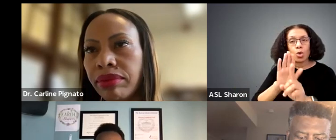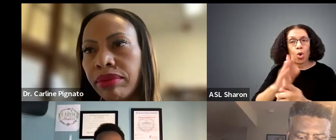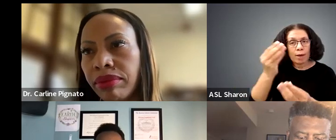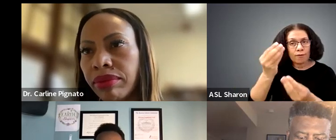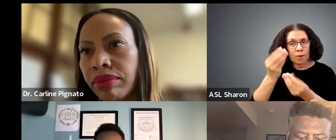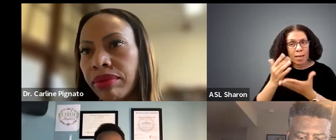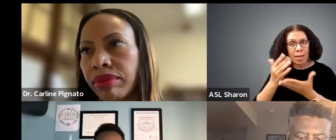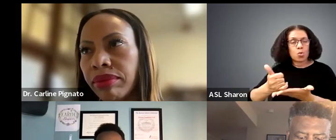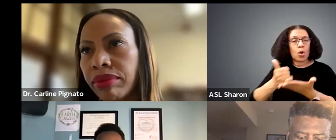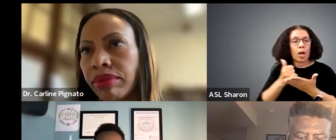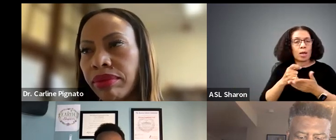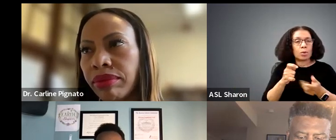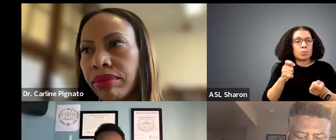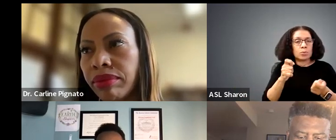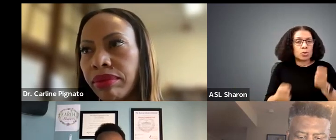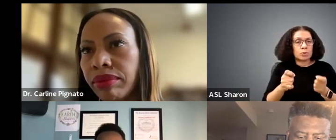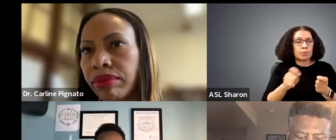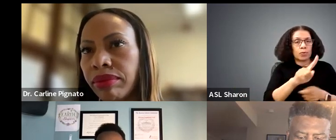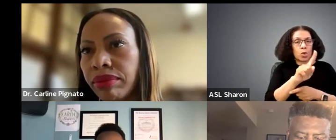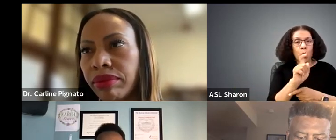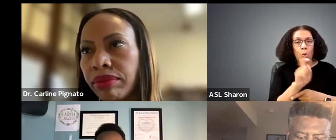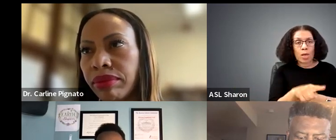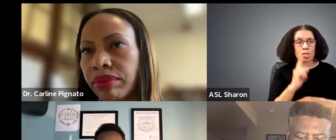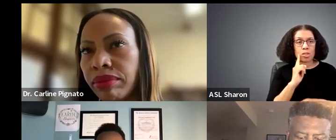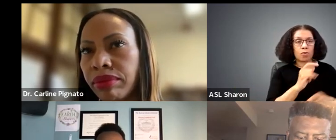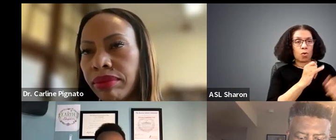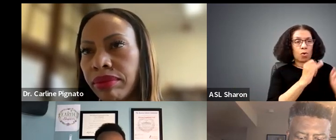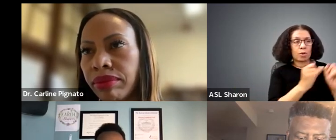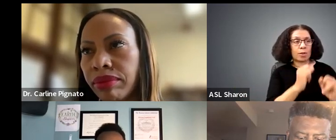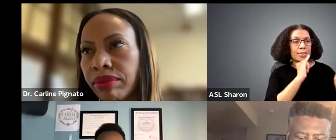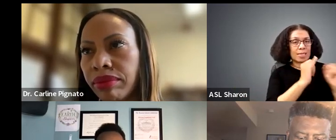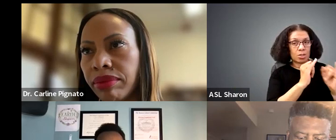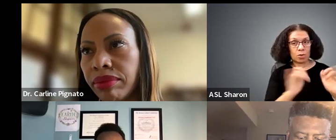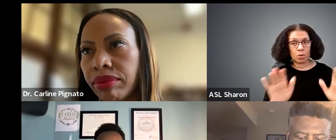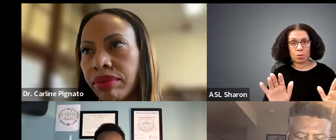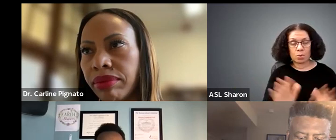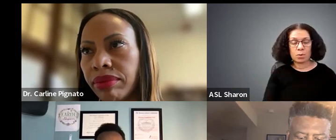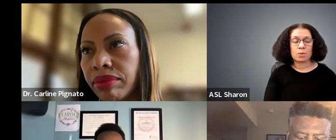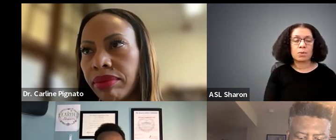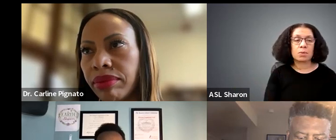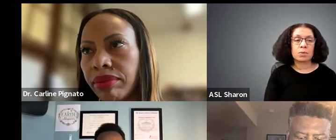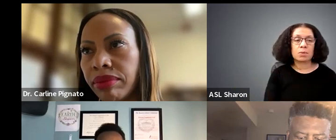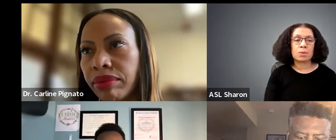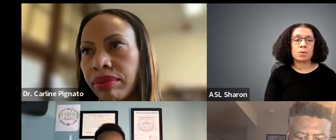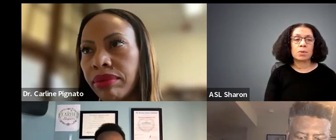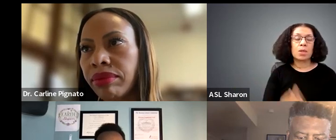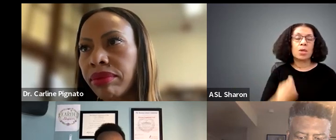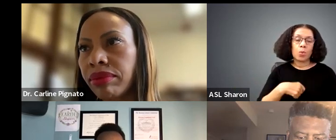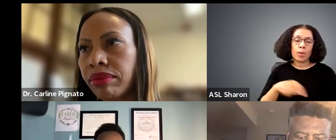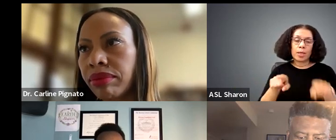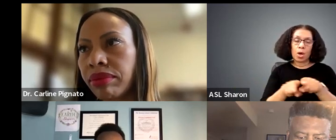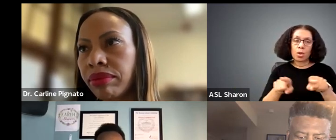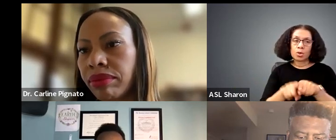help shape the interview questions and elements for the candidate selection. We also anticipate that the assembling